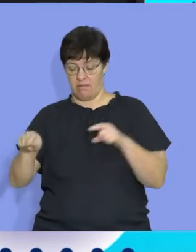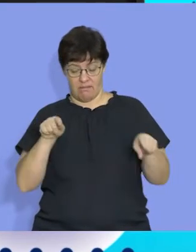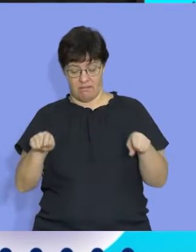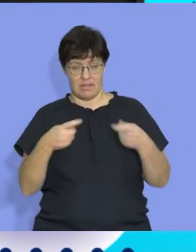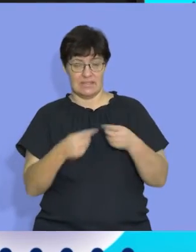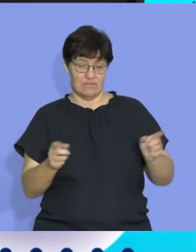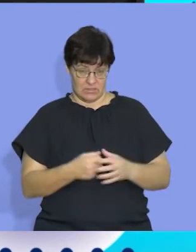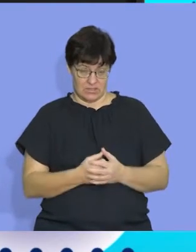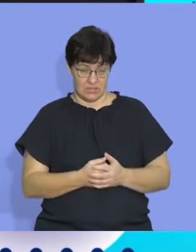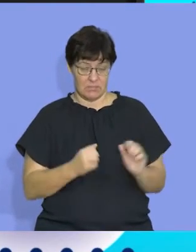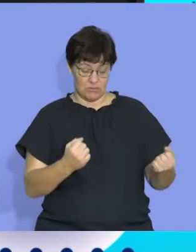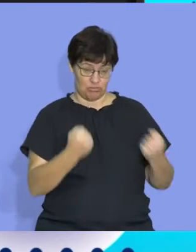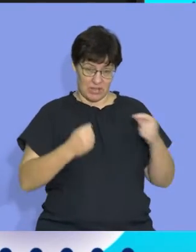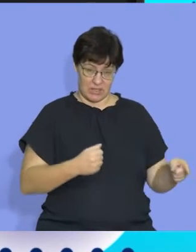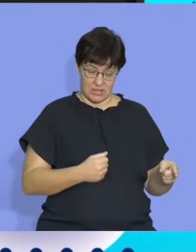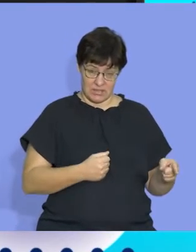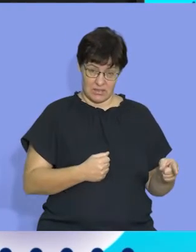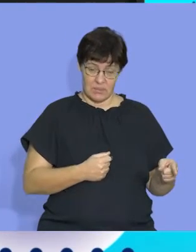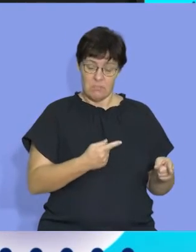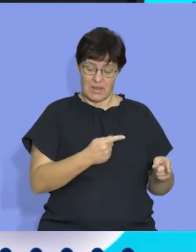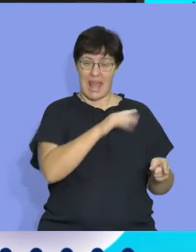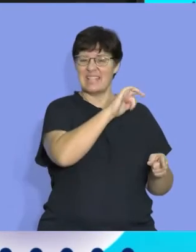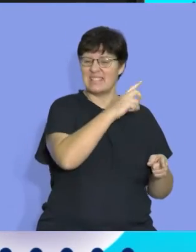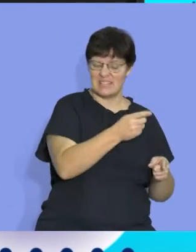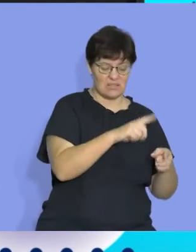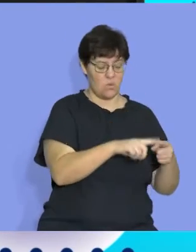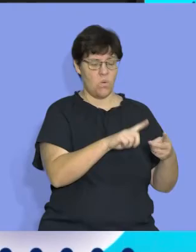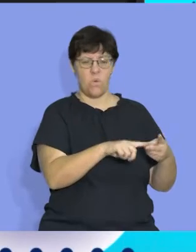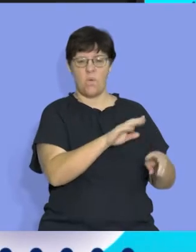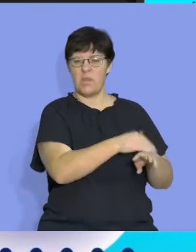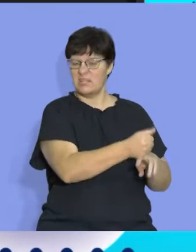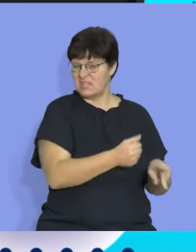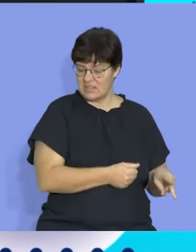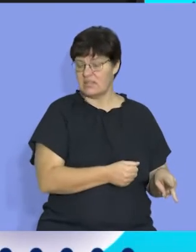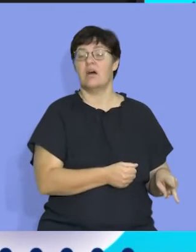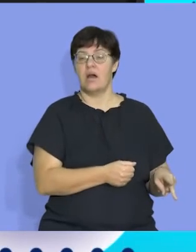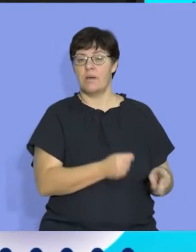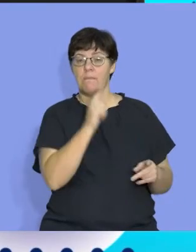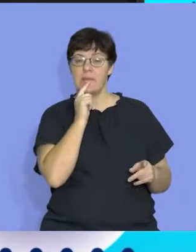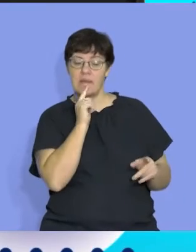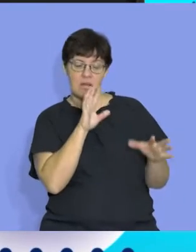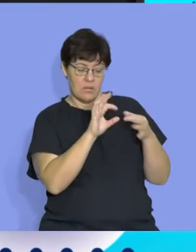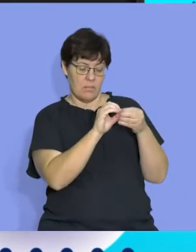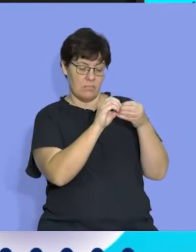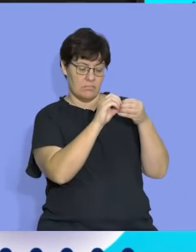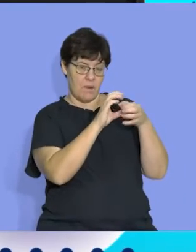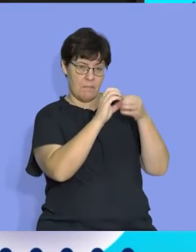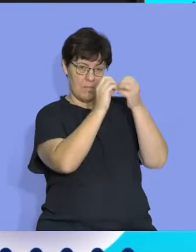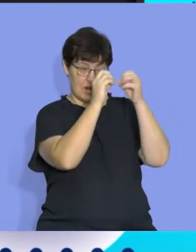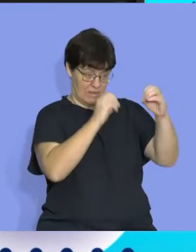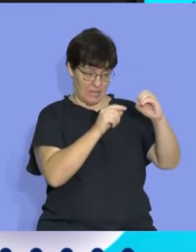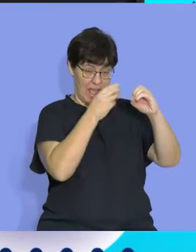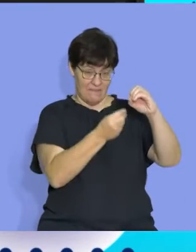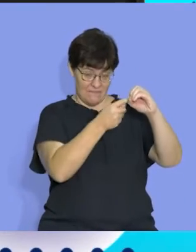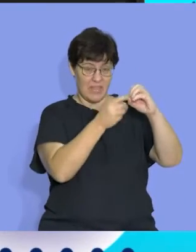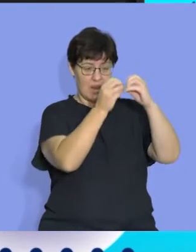strength of a substance, be it an acid or base, it has to do with the extent at which it dissociates. Okay. Now